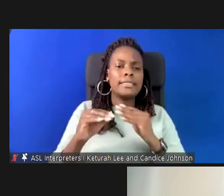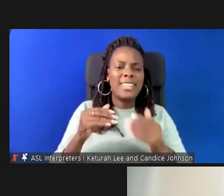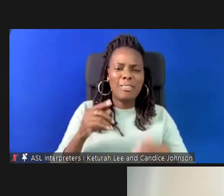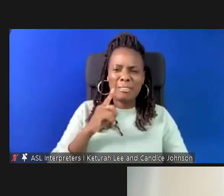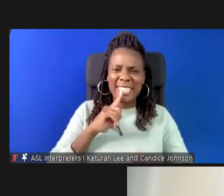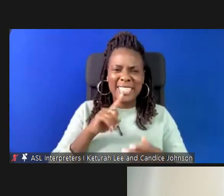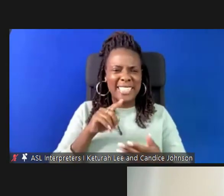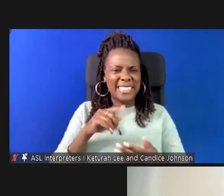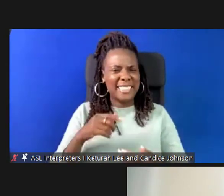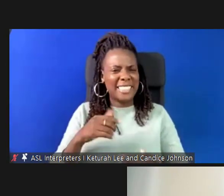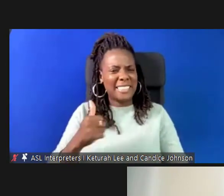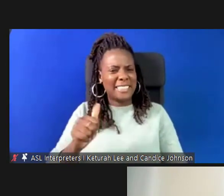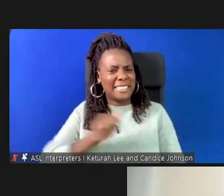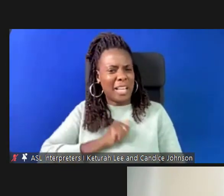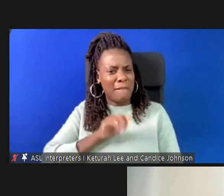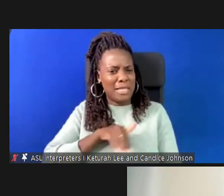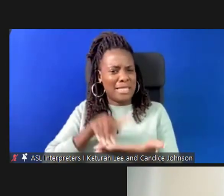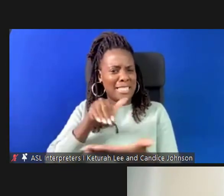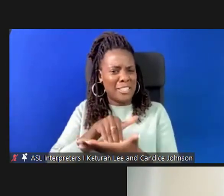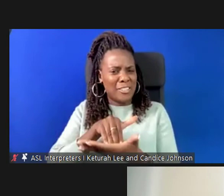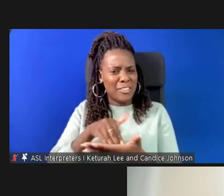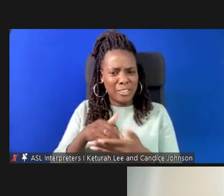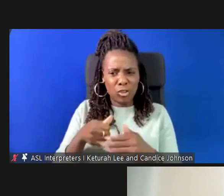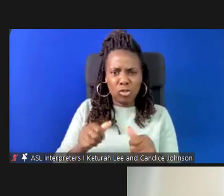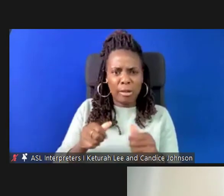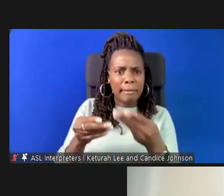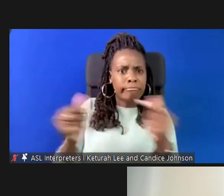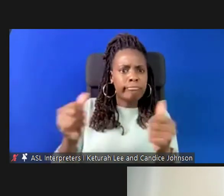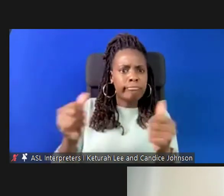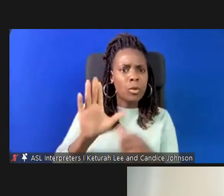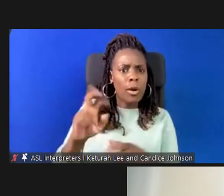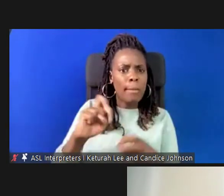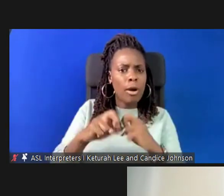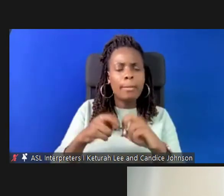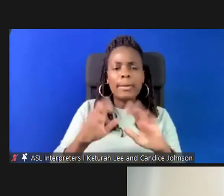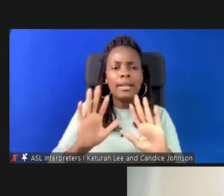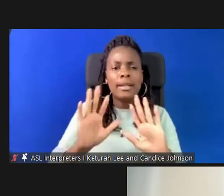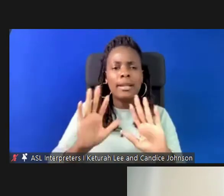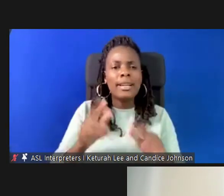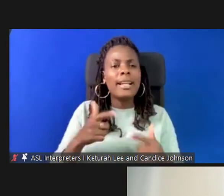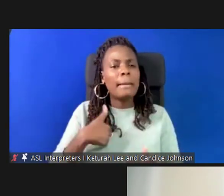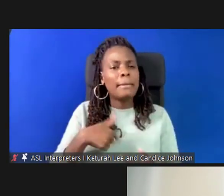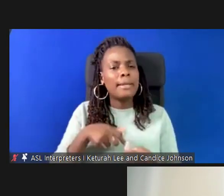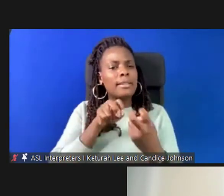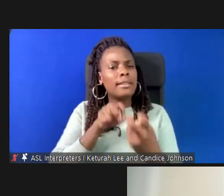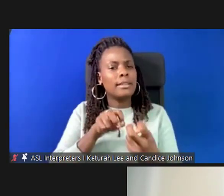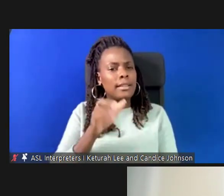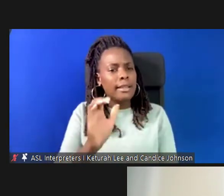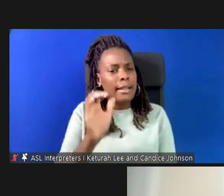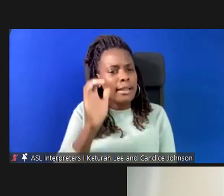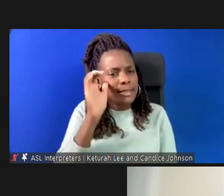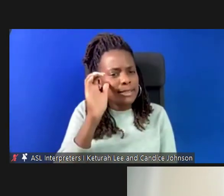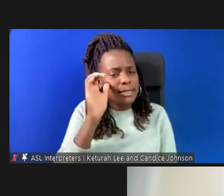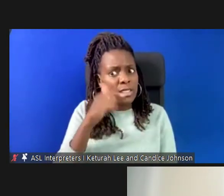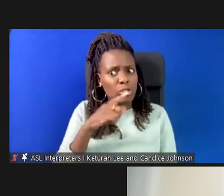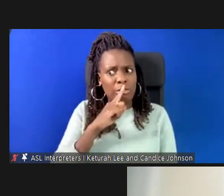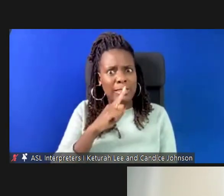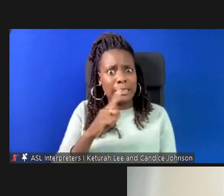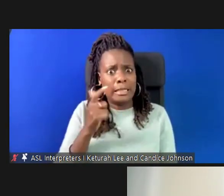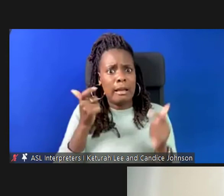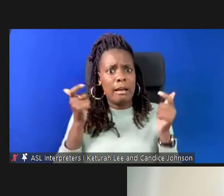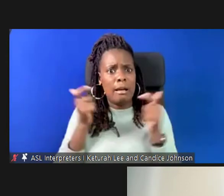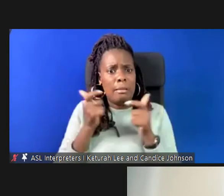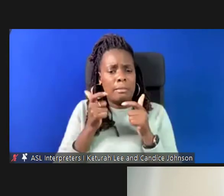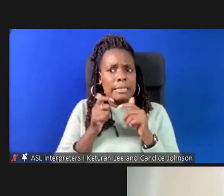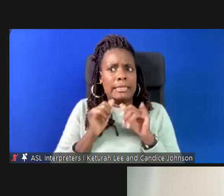egocentric way that I have to fix this, but rather let me listen. It's very humbling, I think, to get to that point. And I think, putting